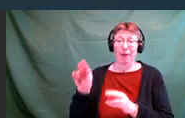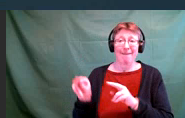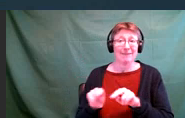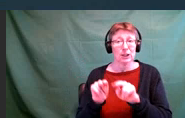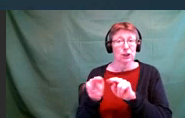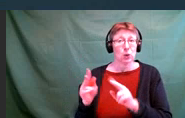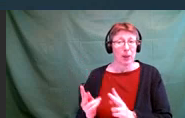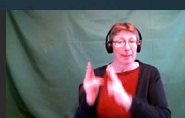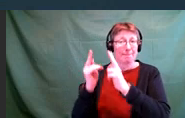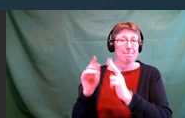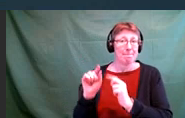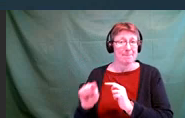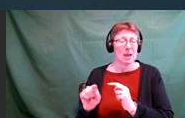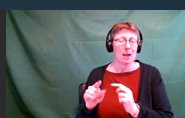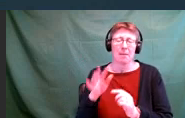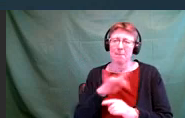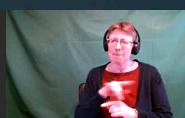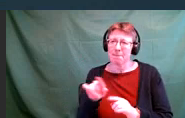who